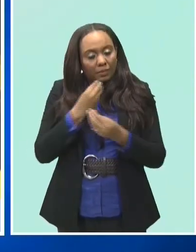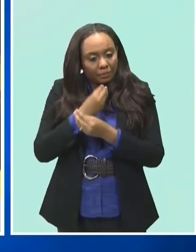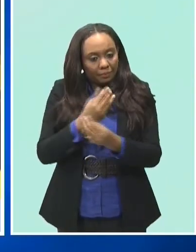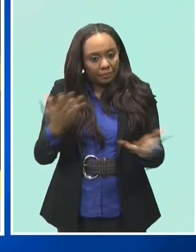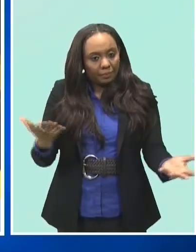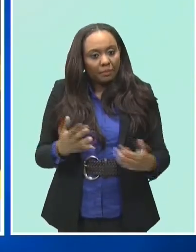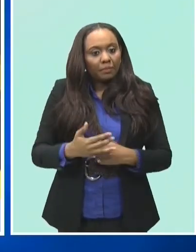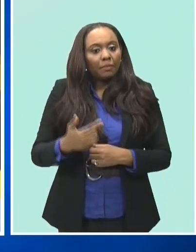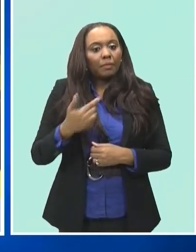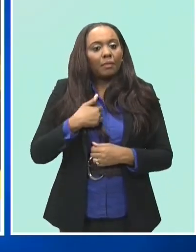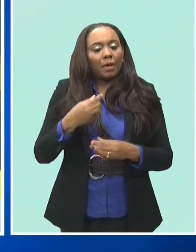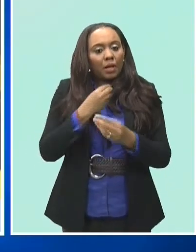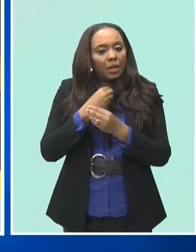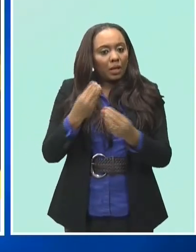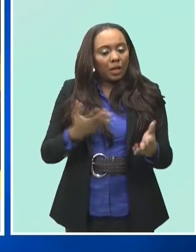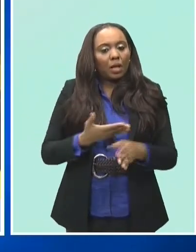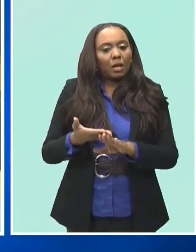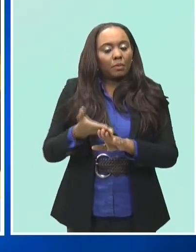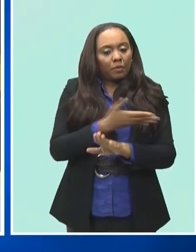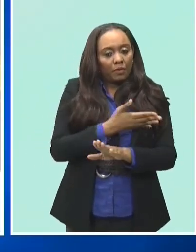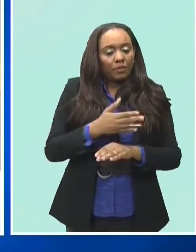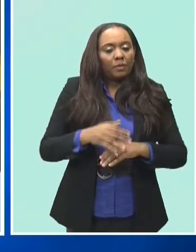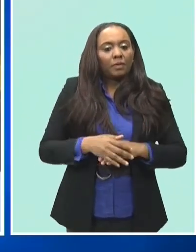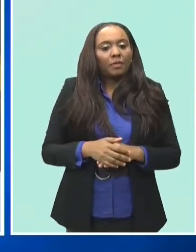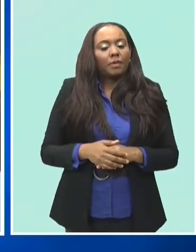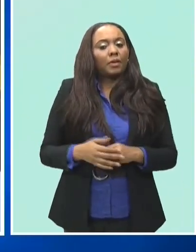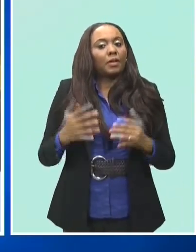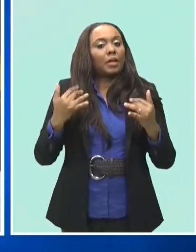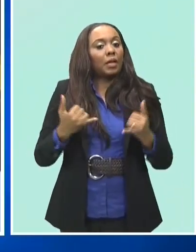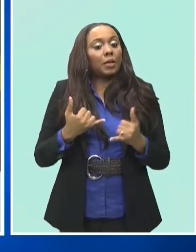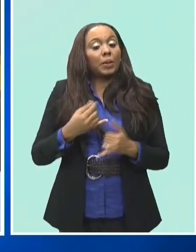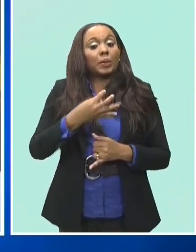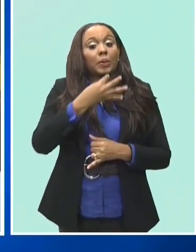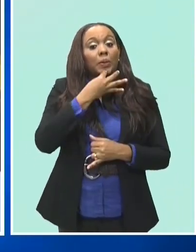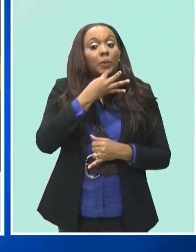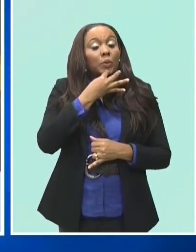I said to you in St. Joseph, the clock is ticking.